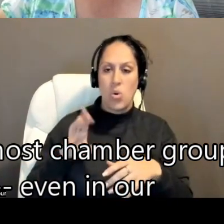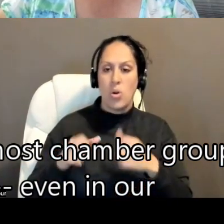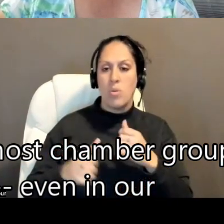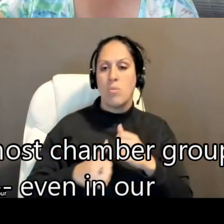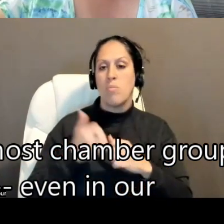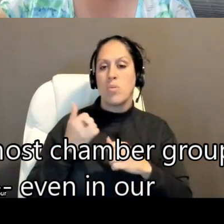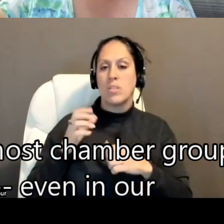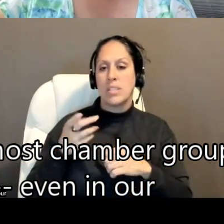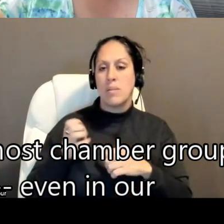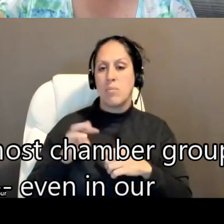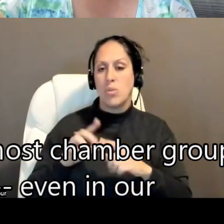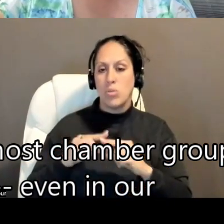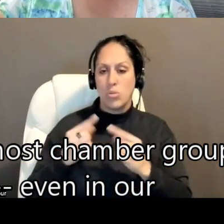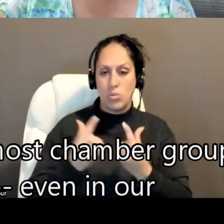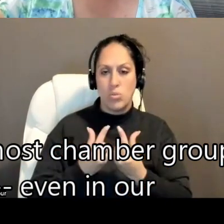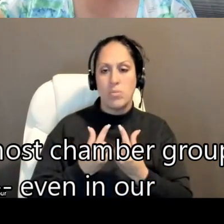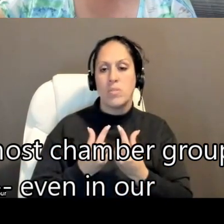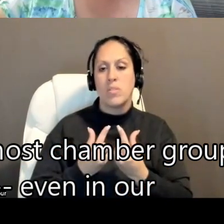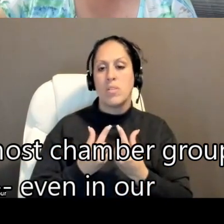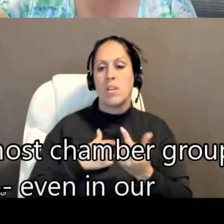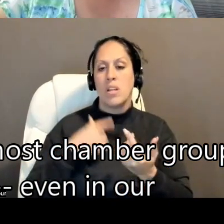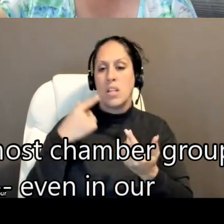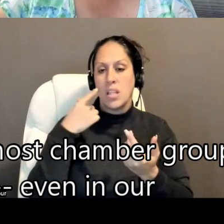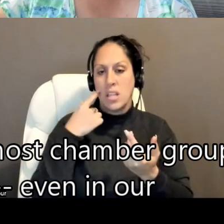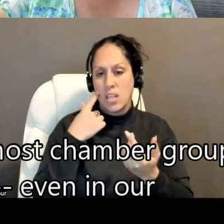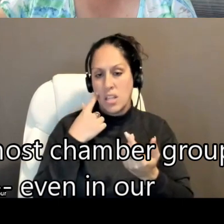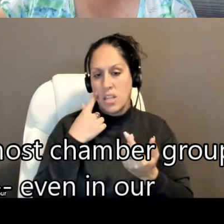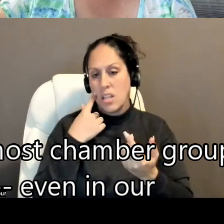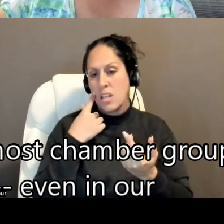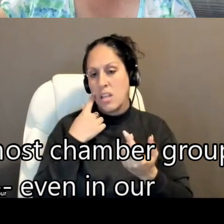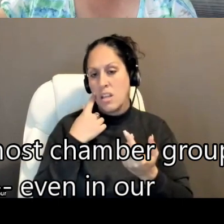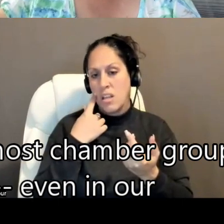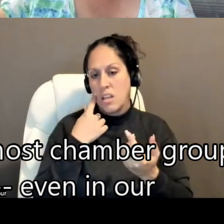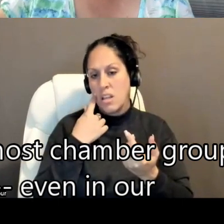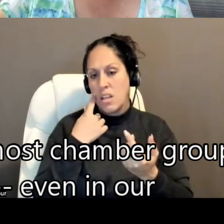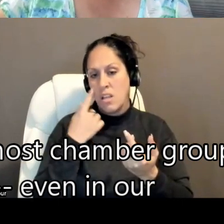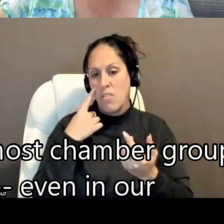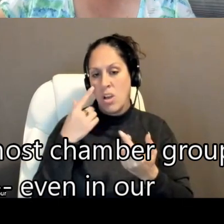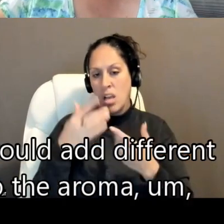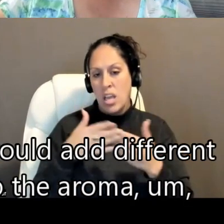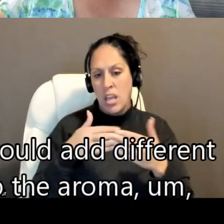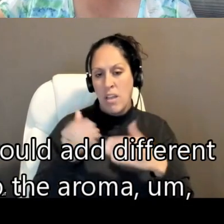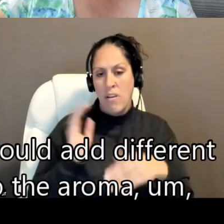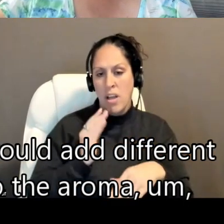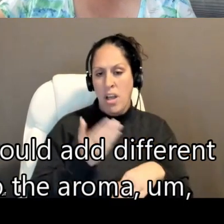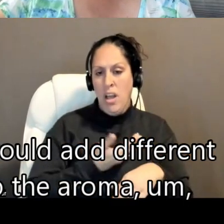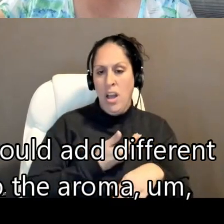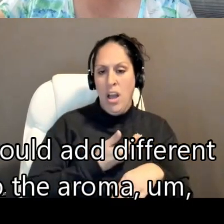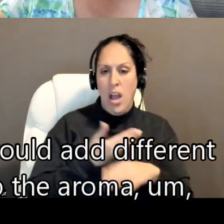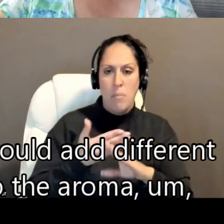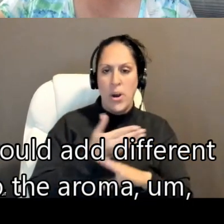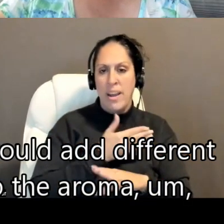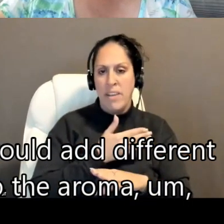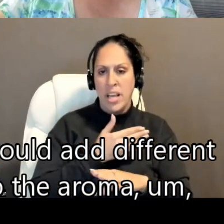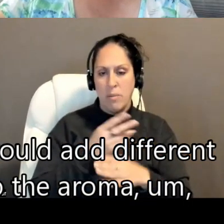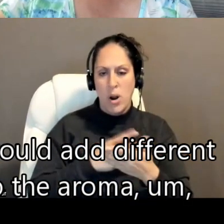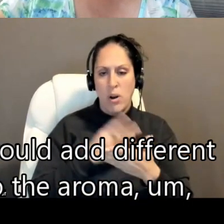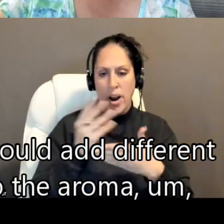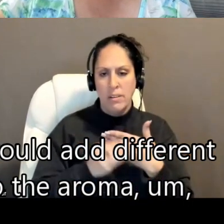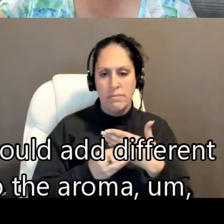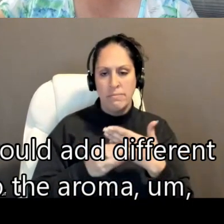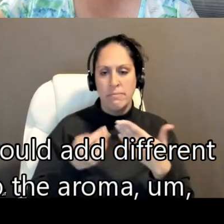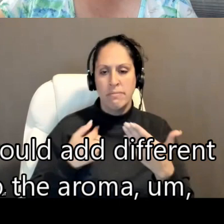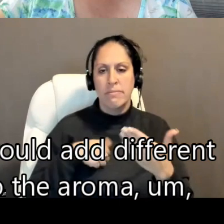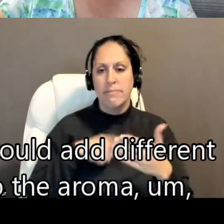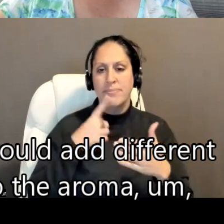chamber groups, I think for even in our previous programs, we